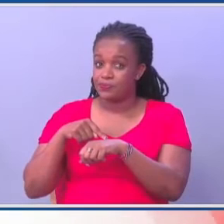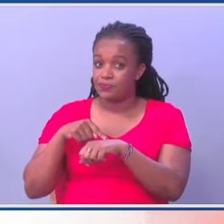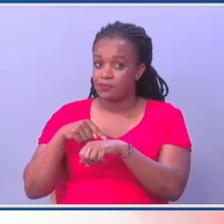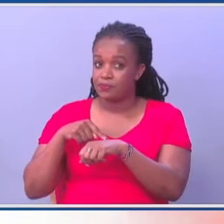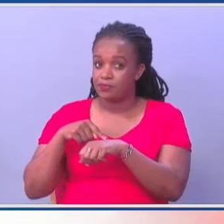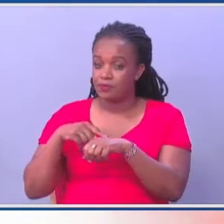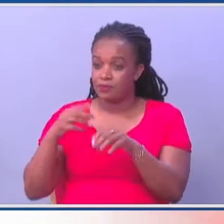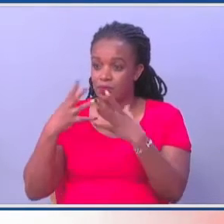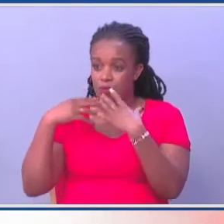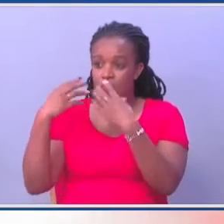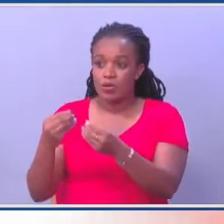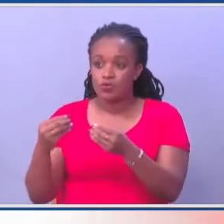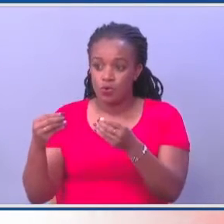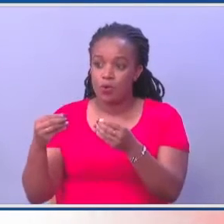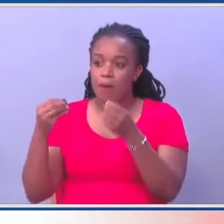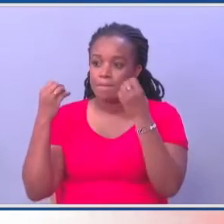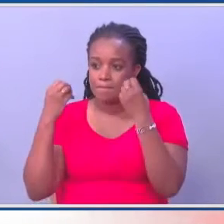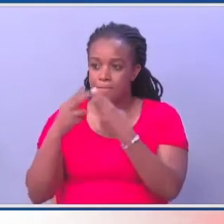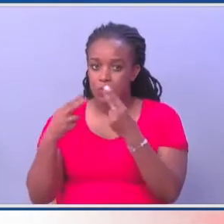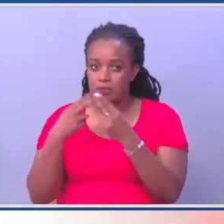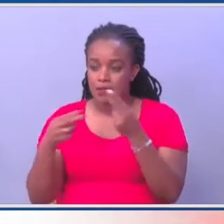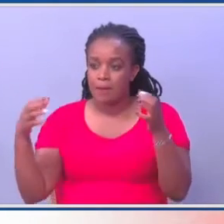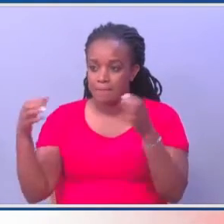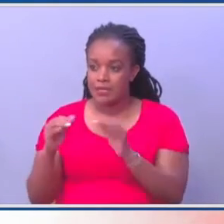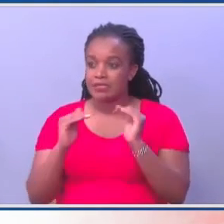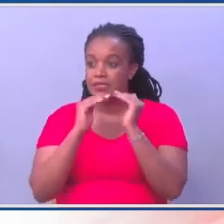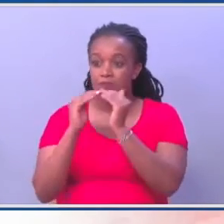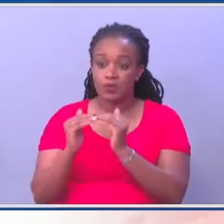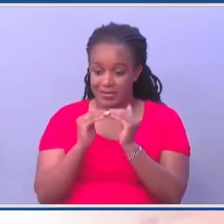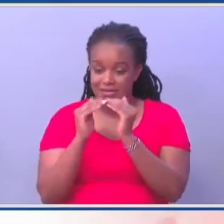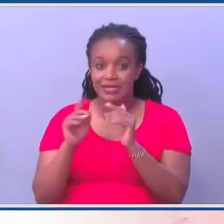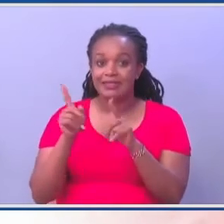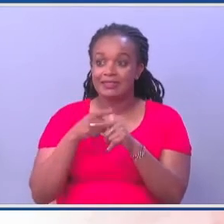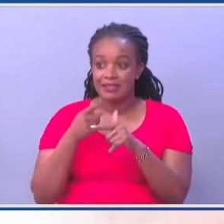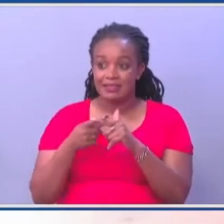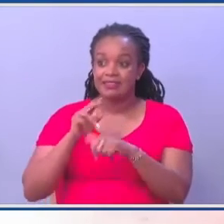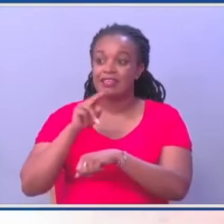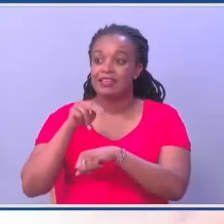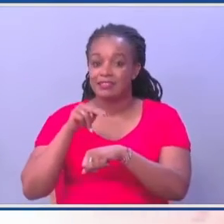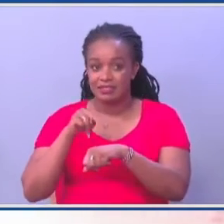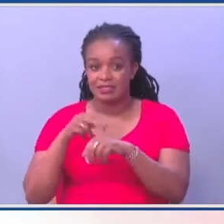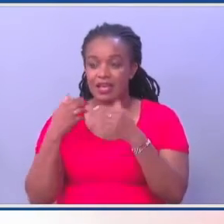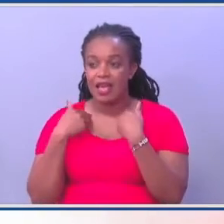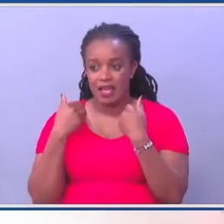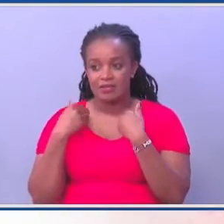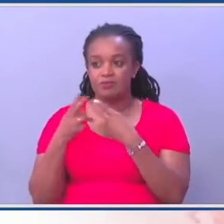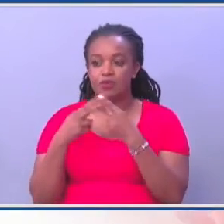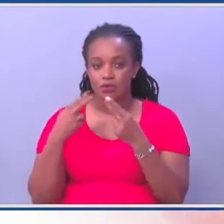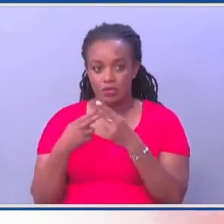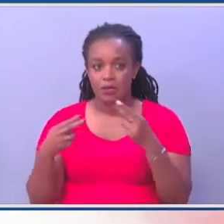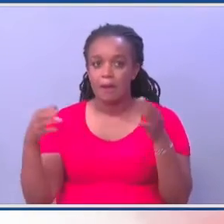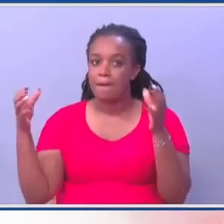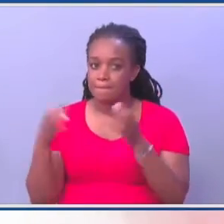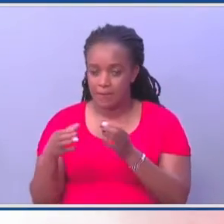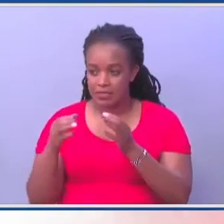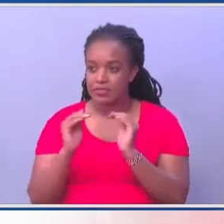we went to multi-party democracy, Mulembe nation also evolved with the multi-party democracy. You look